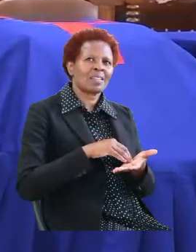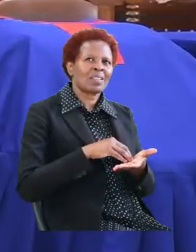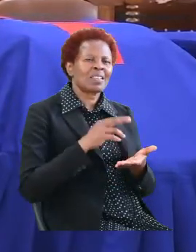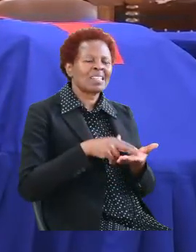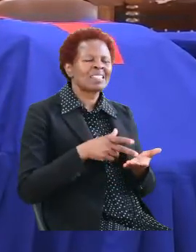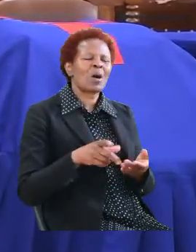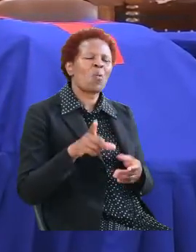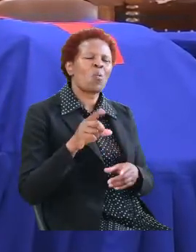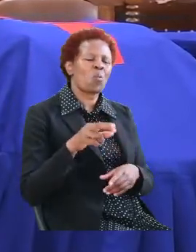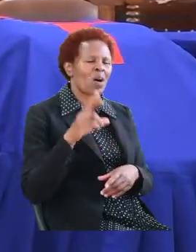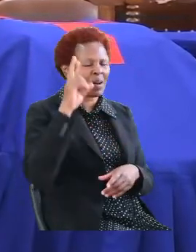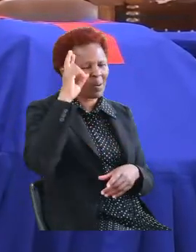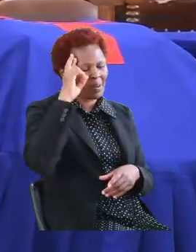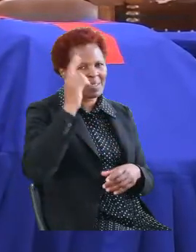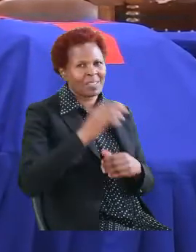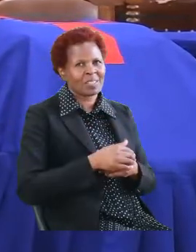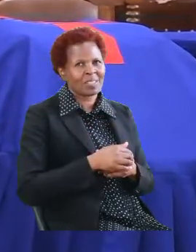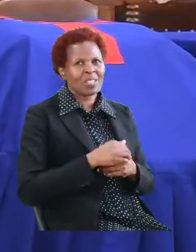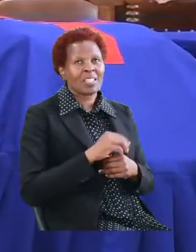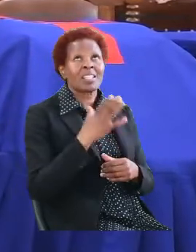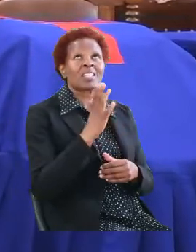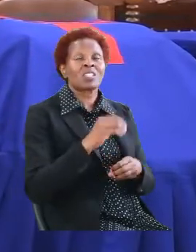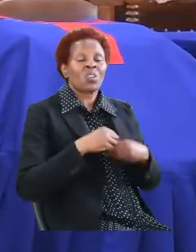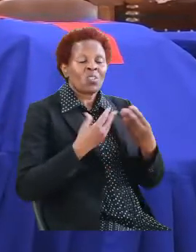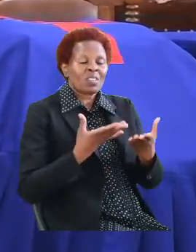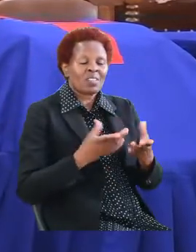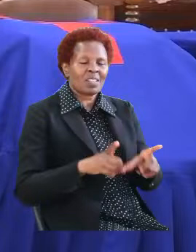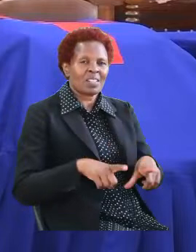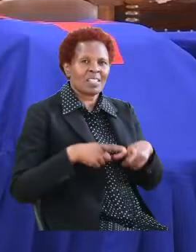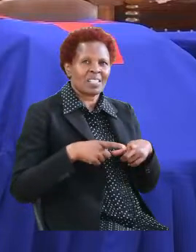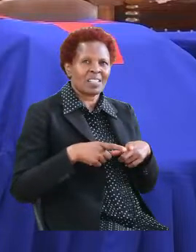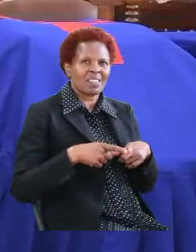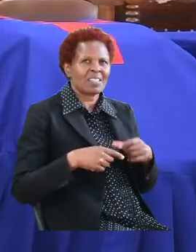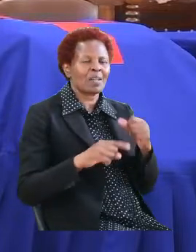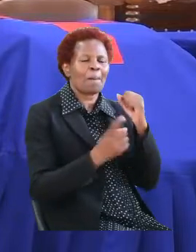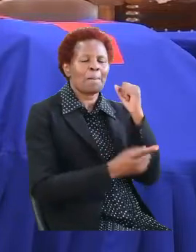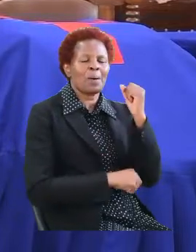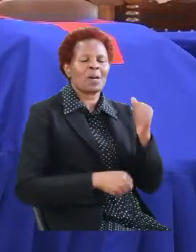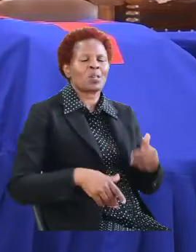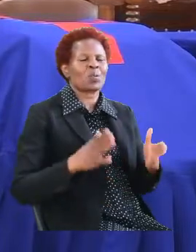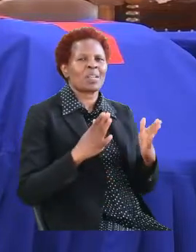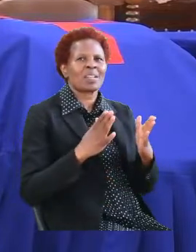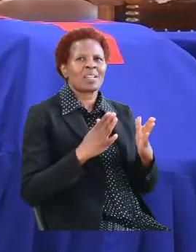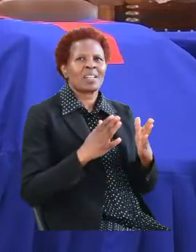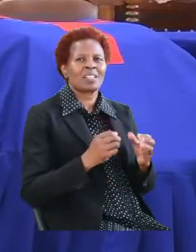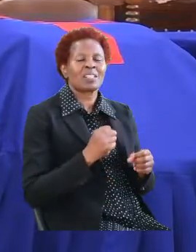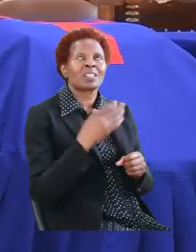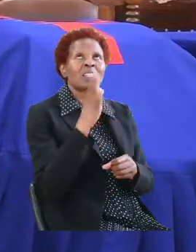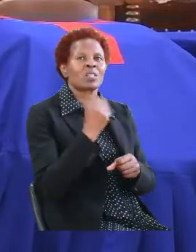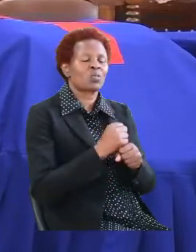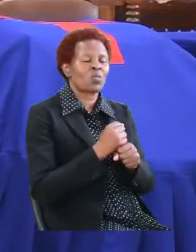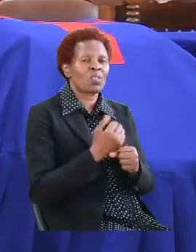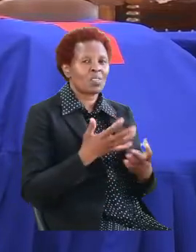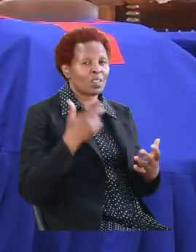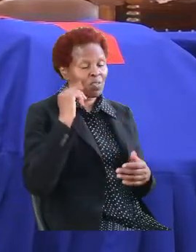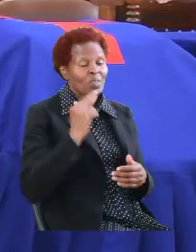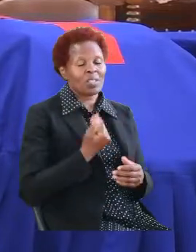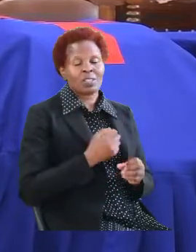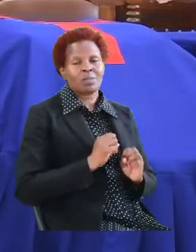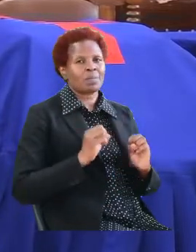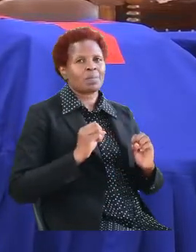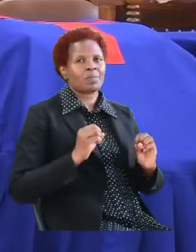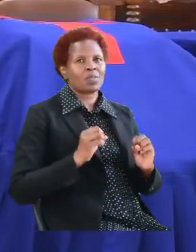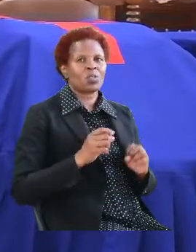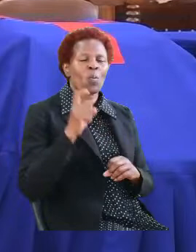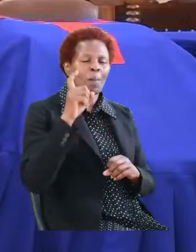principle. We don't just live carelessly and expect the Lord to do things for us. You know, we